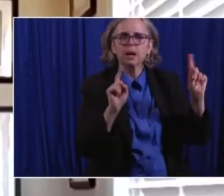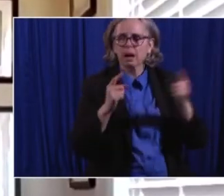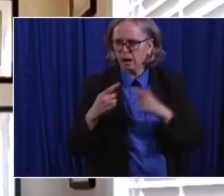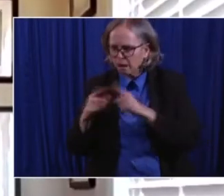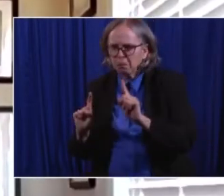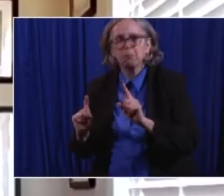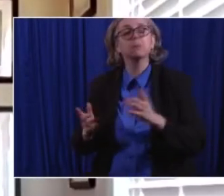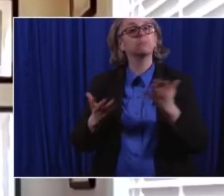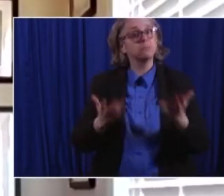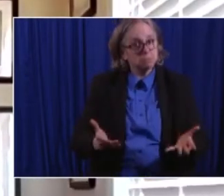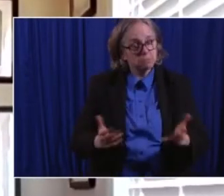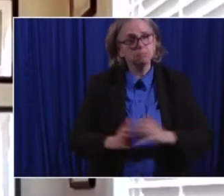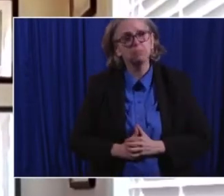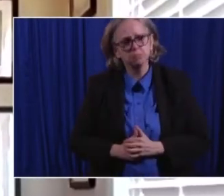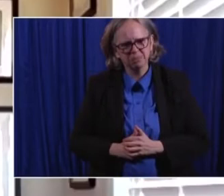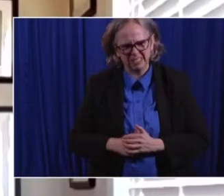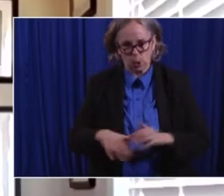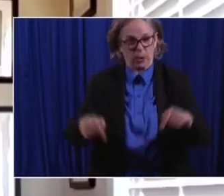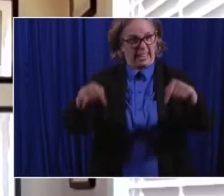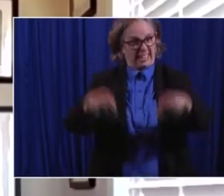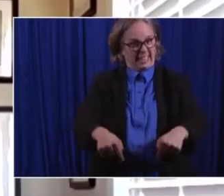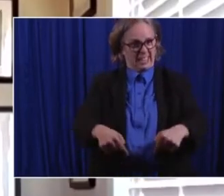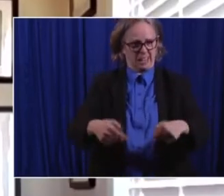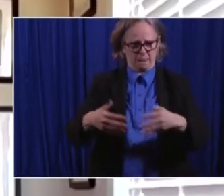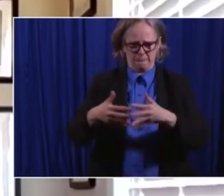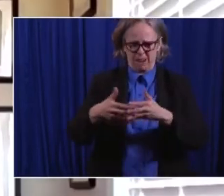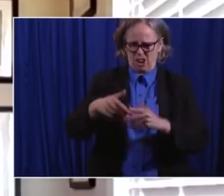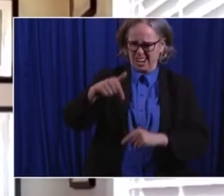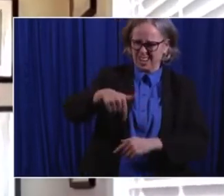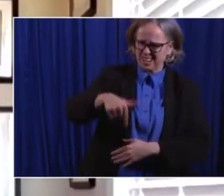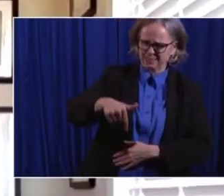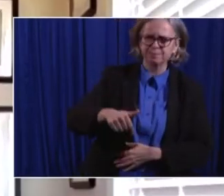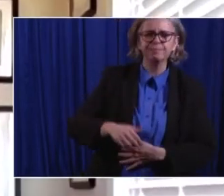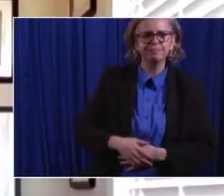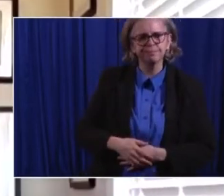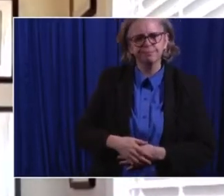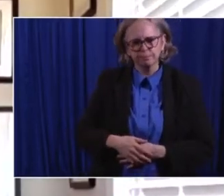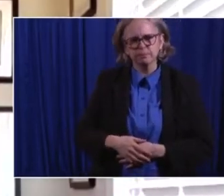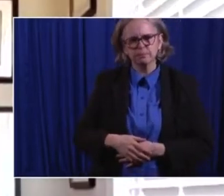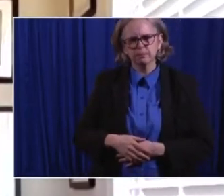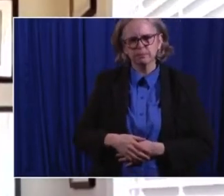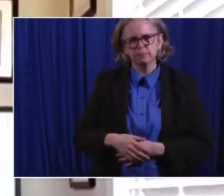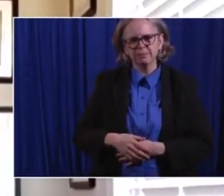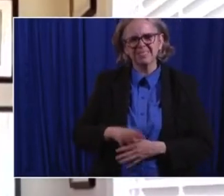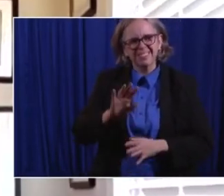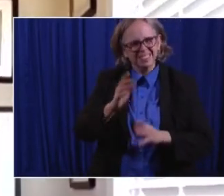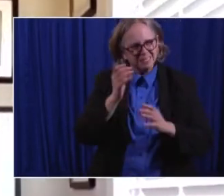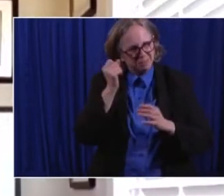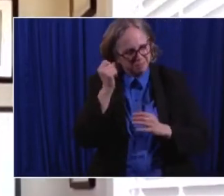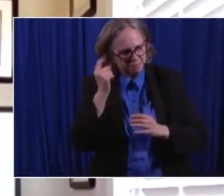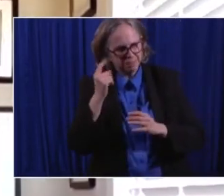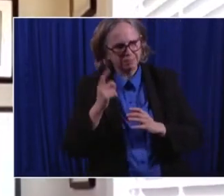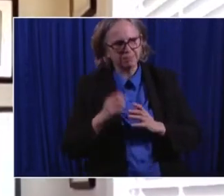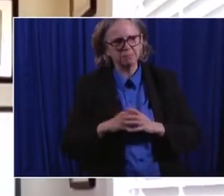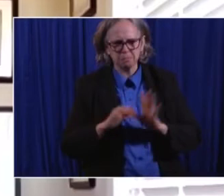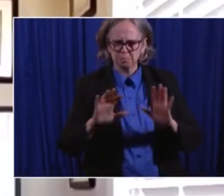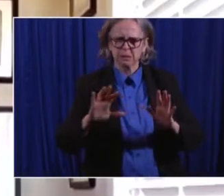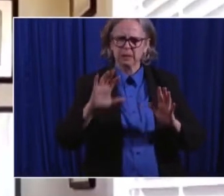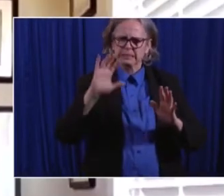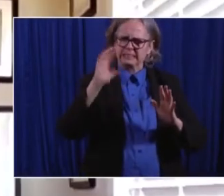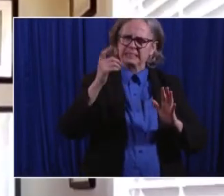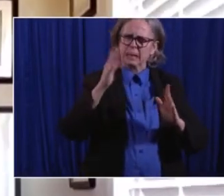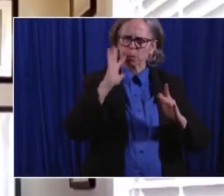Here in the U.S., it, for lesser degrees of illness, also looks to be very impactful,